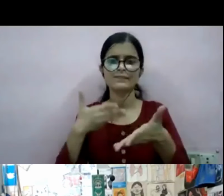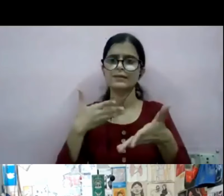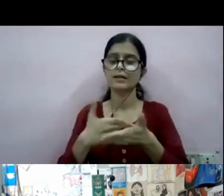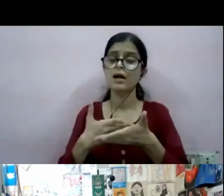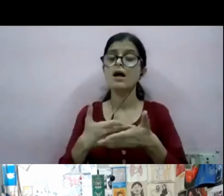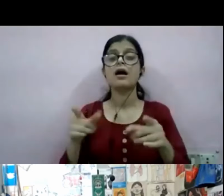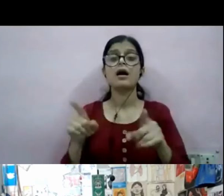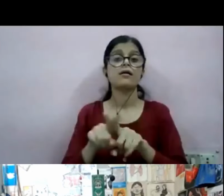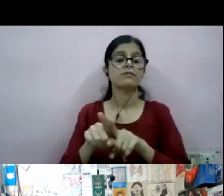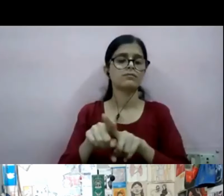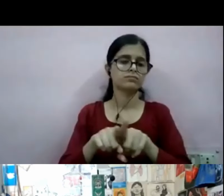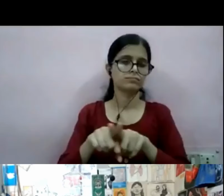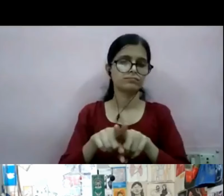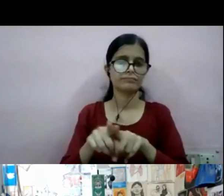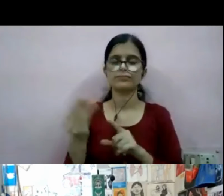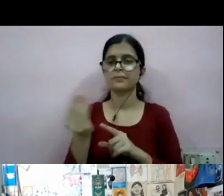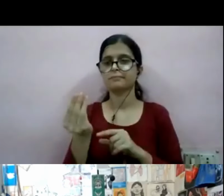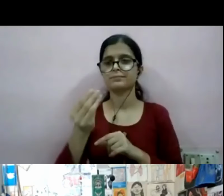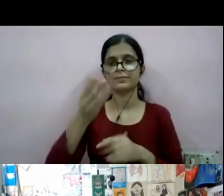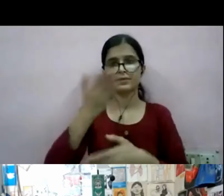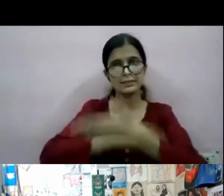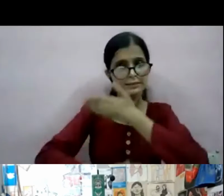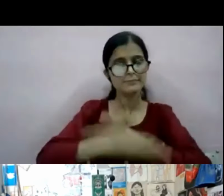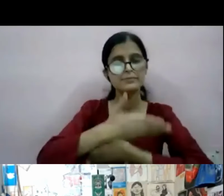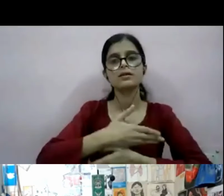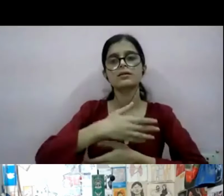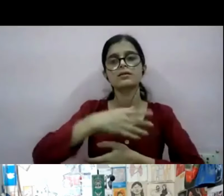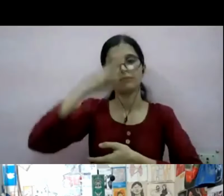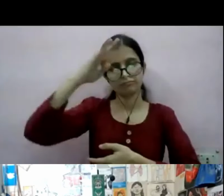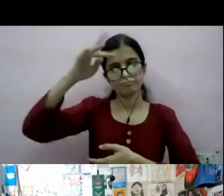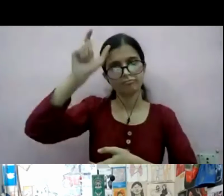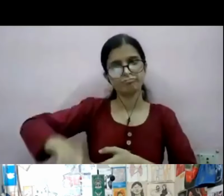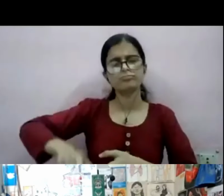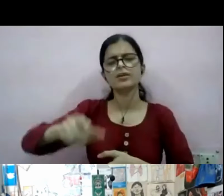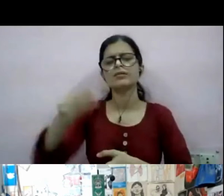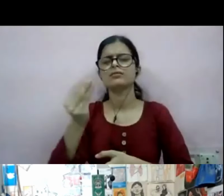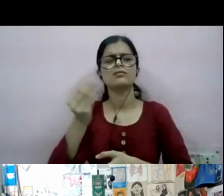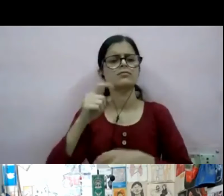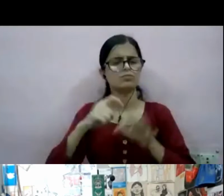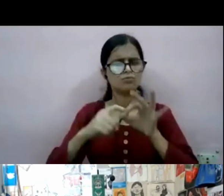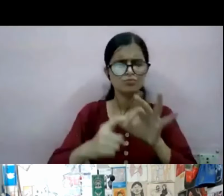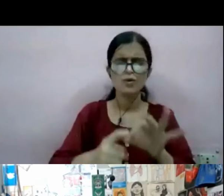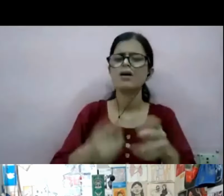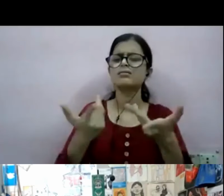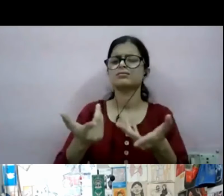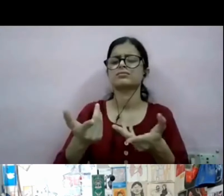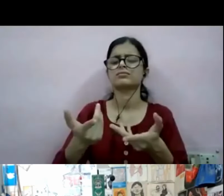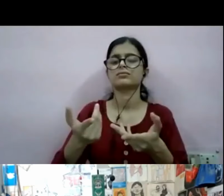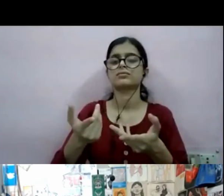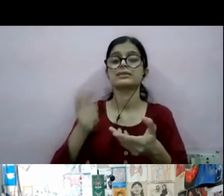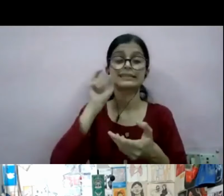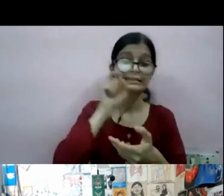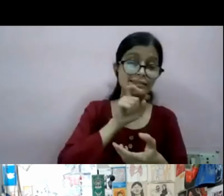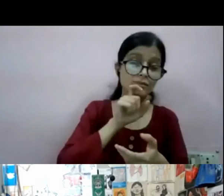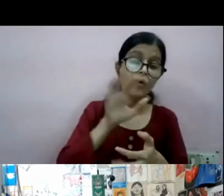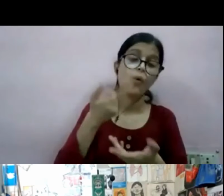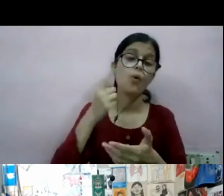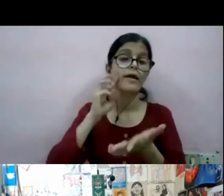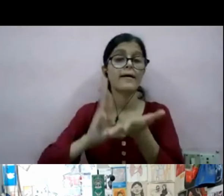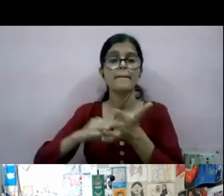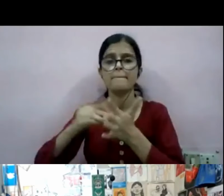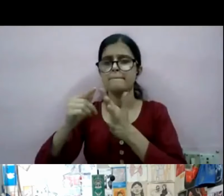feminist, queer, and disability theorists who question the assumption that sex and impairment are,